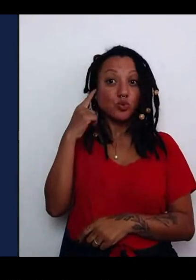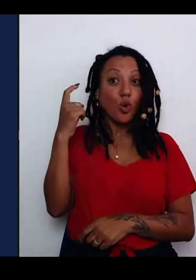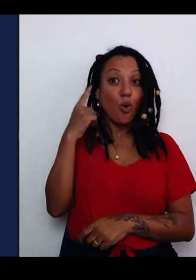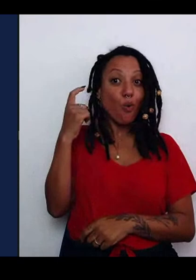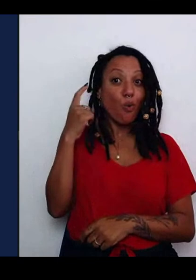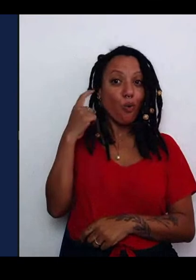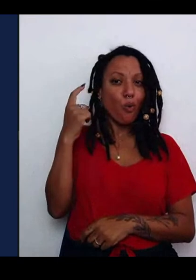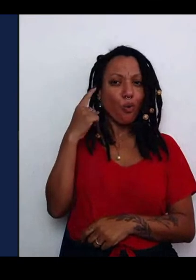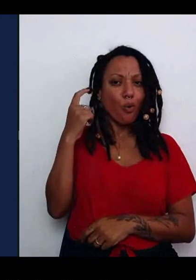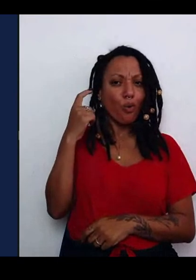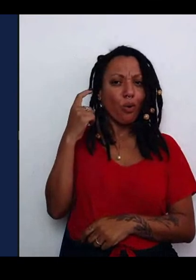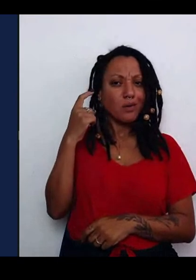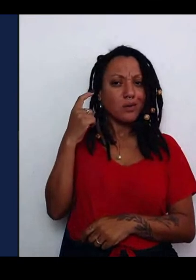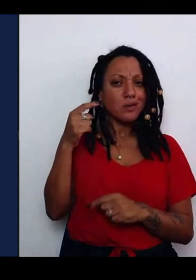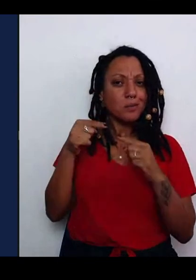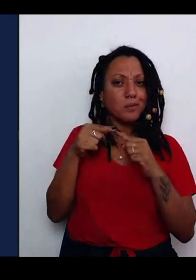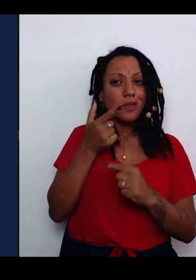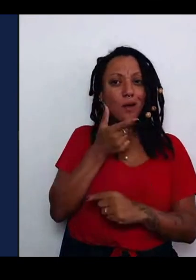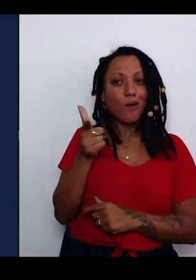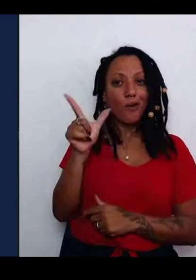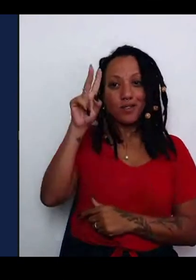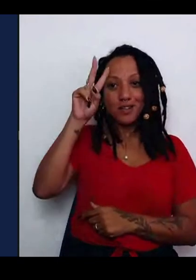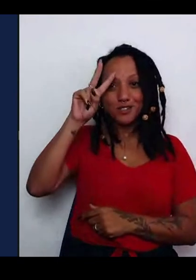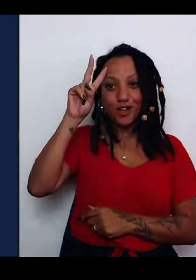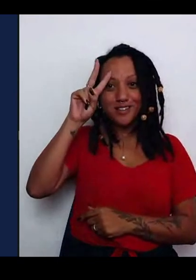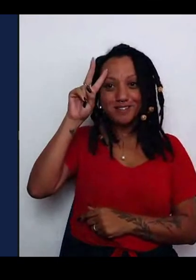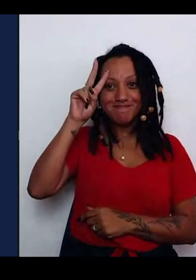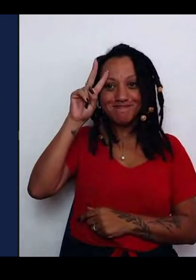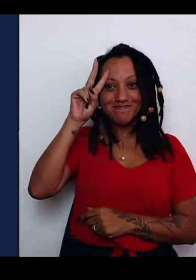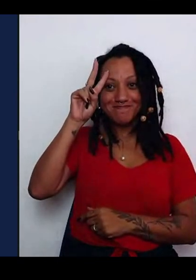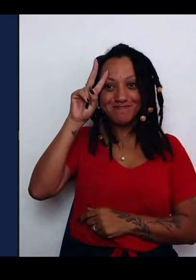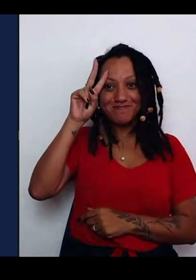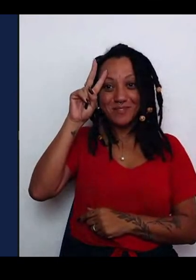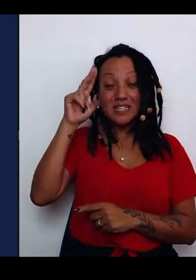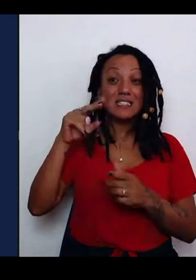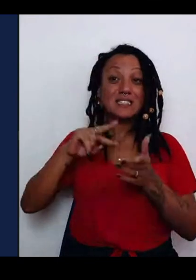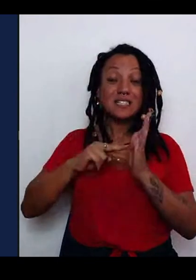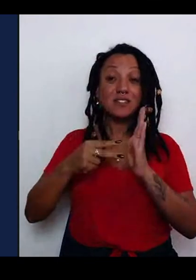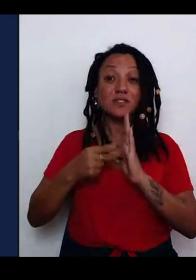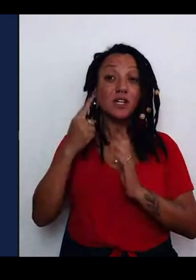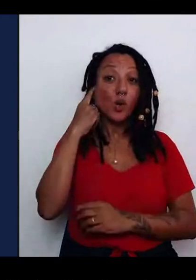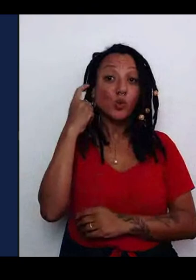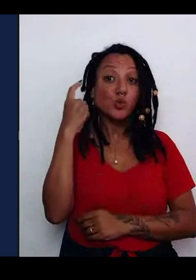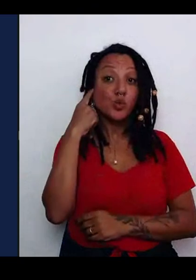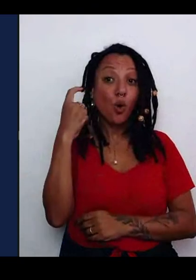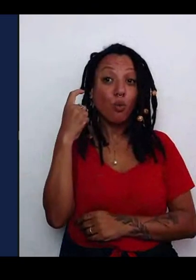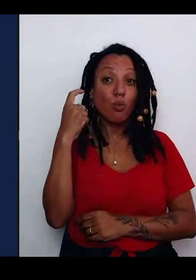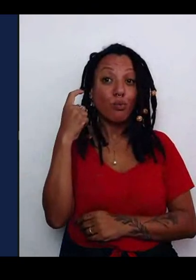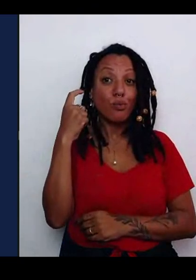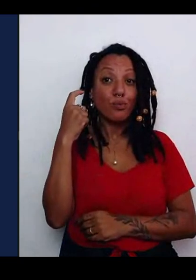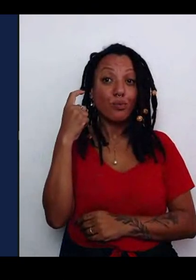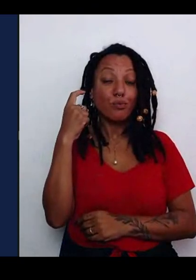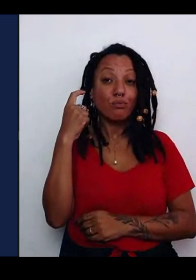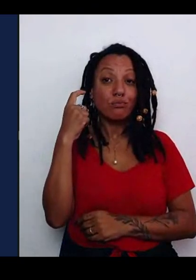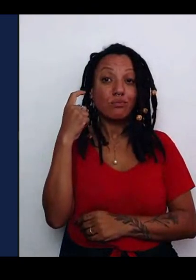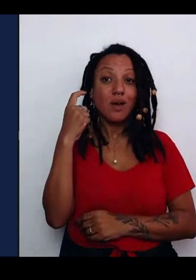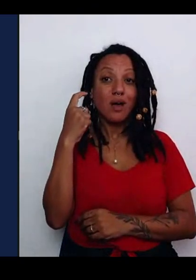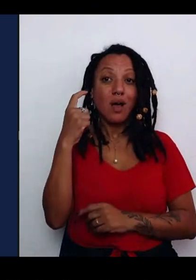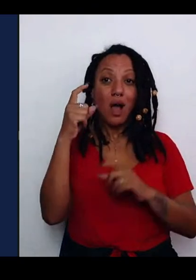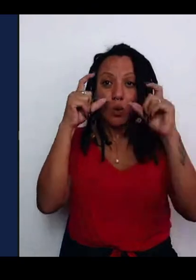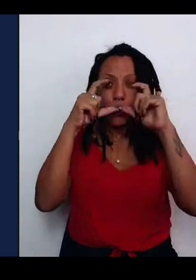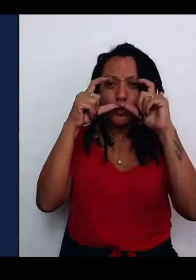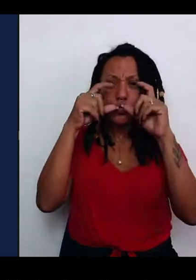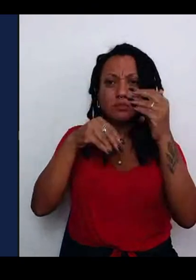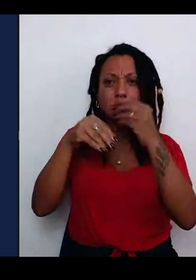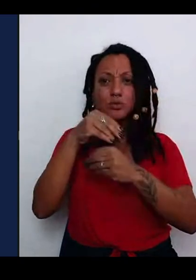the artist's own history which is interesting to see how she's intertwining her present with her own intimate story you know because